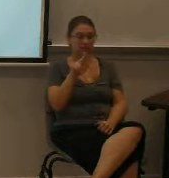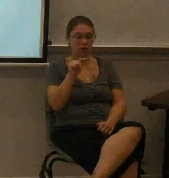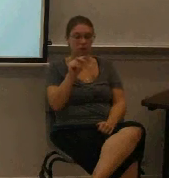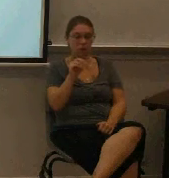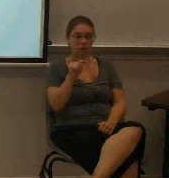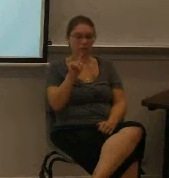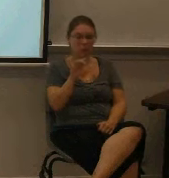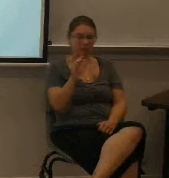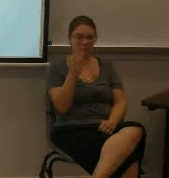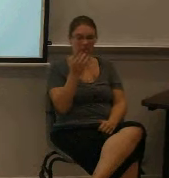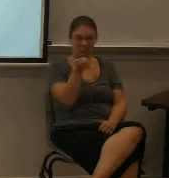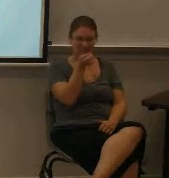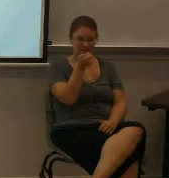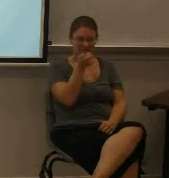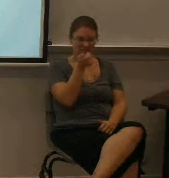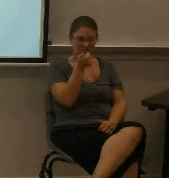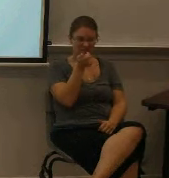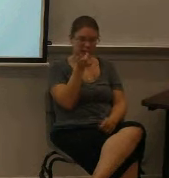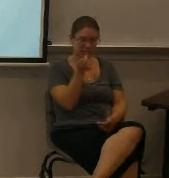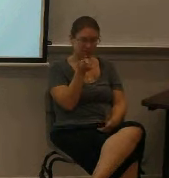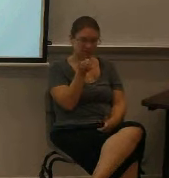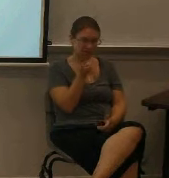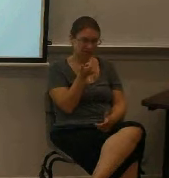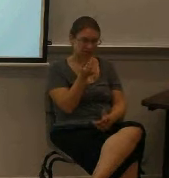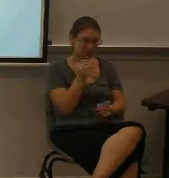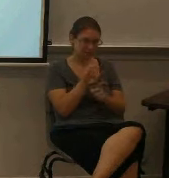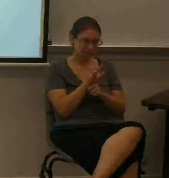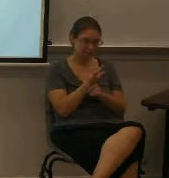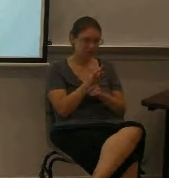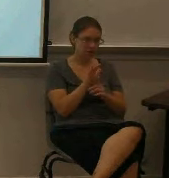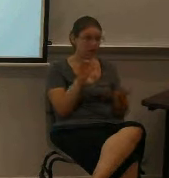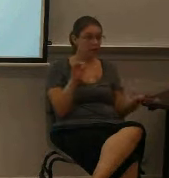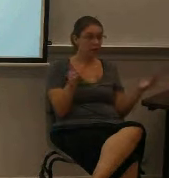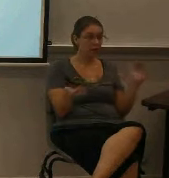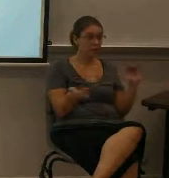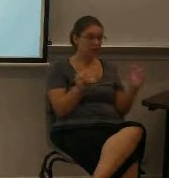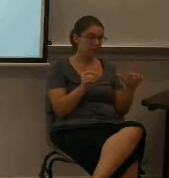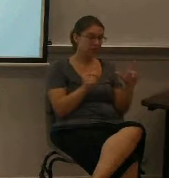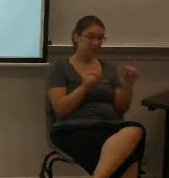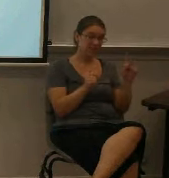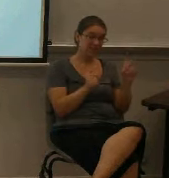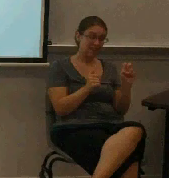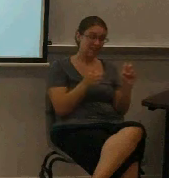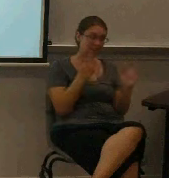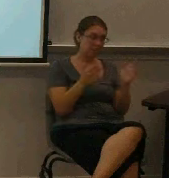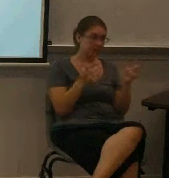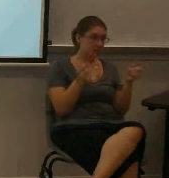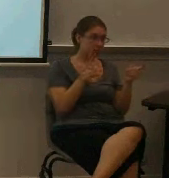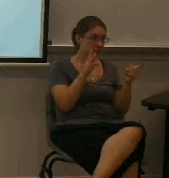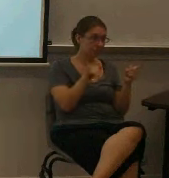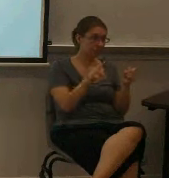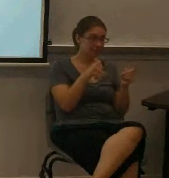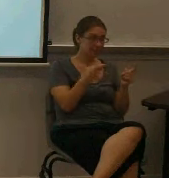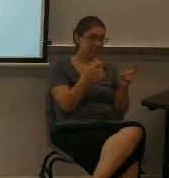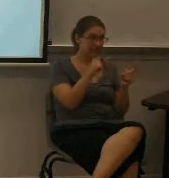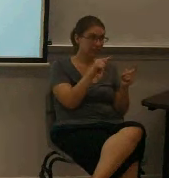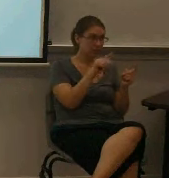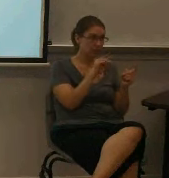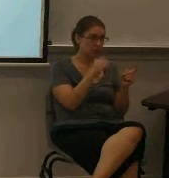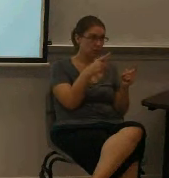be a minor consideration. In contrast, a lake might, be dominated by